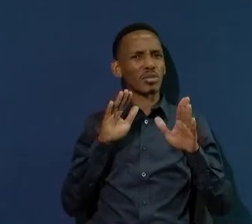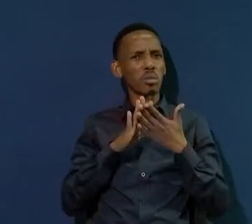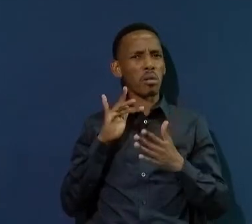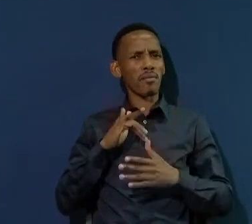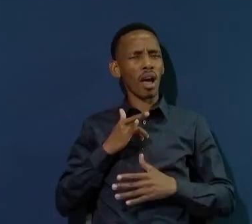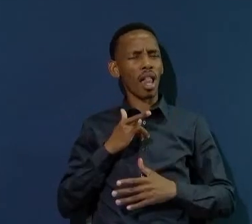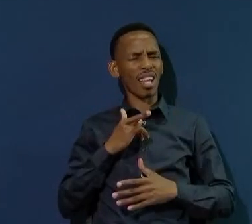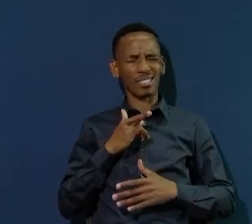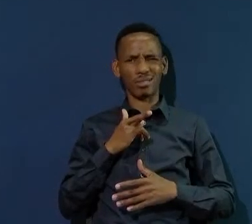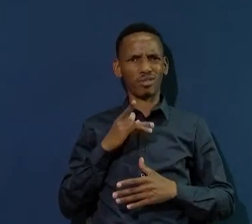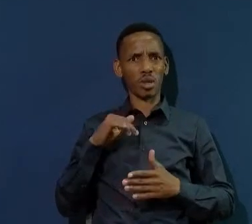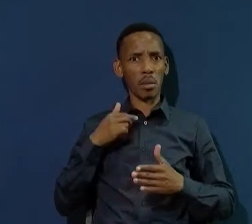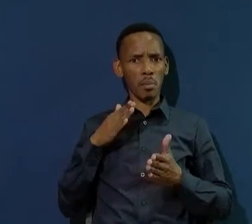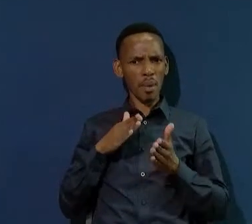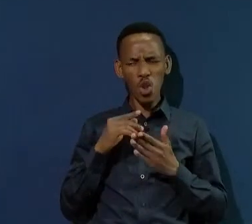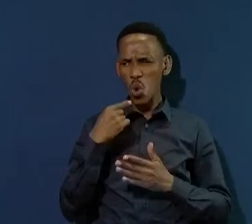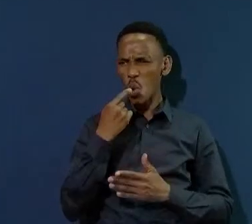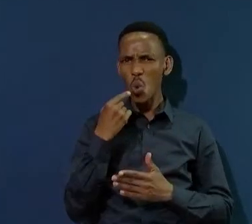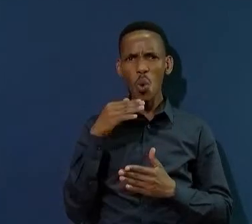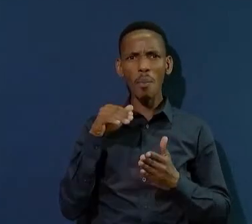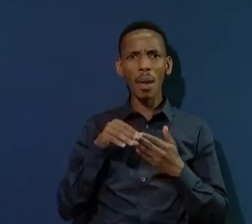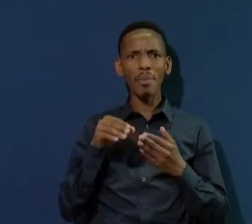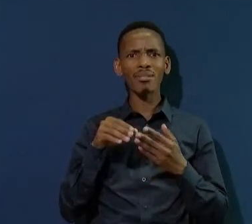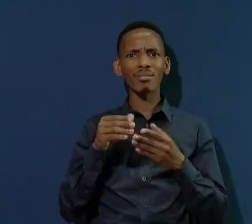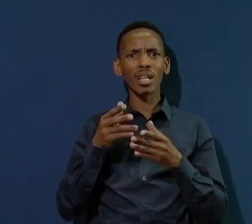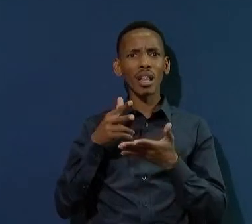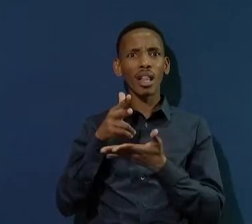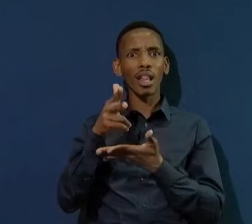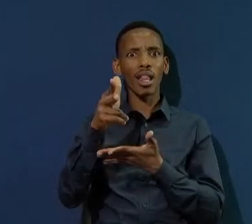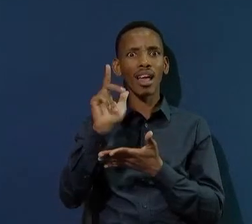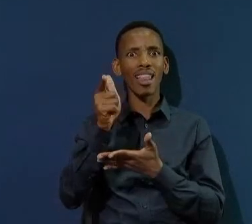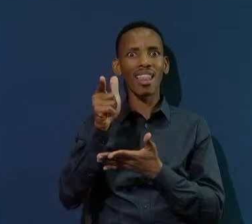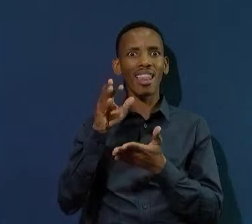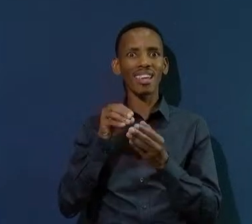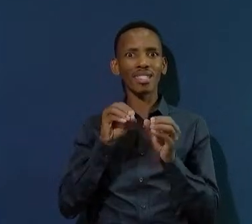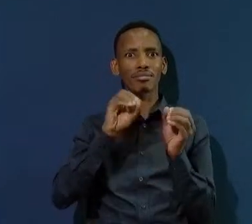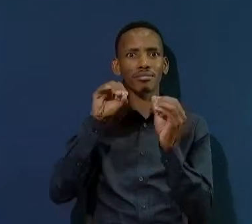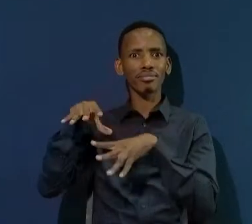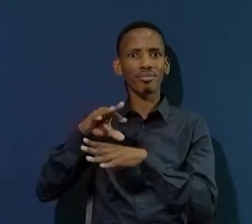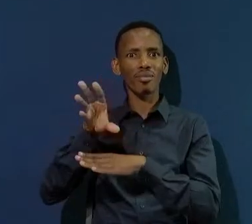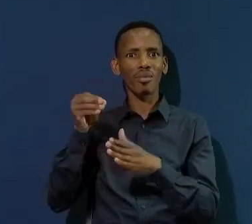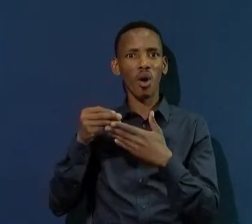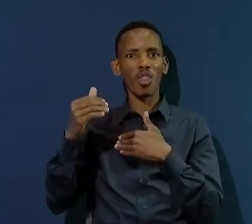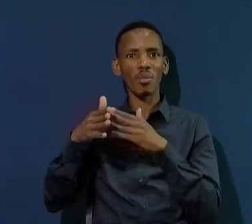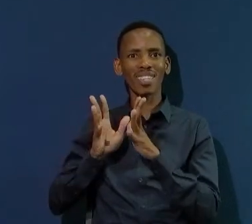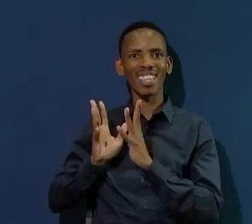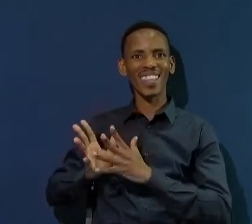were not there, o fila gore lebelo le ne le sia